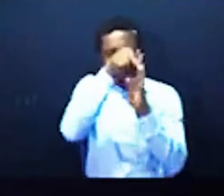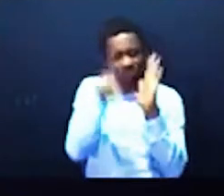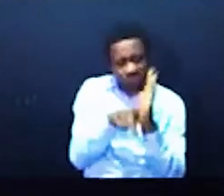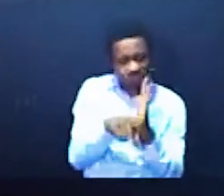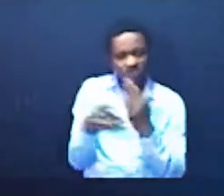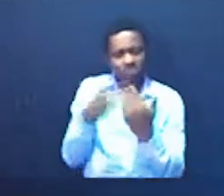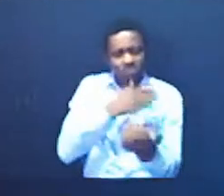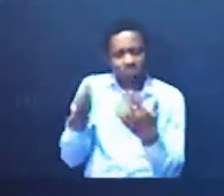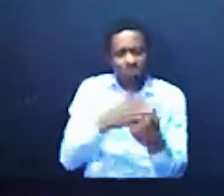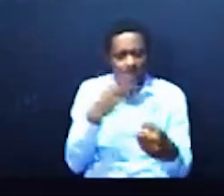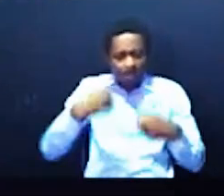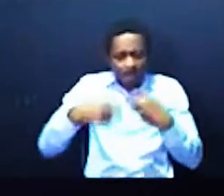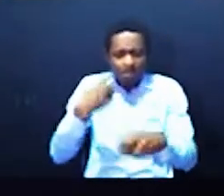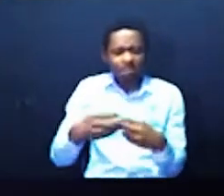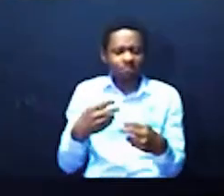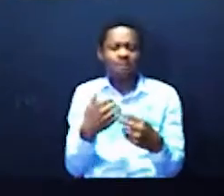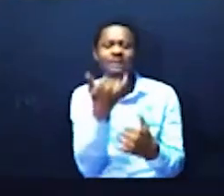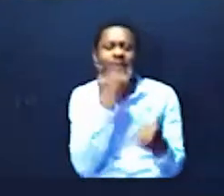despite offenses.